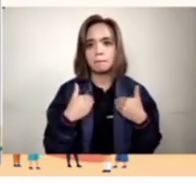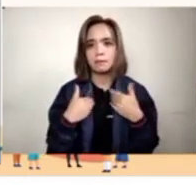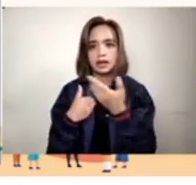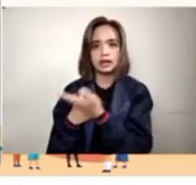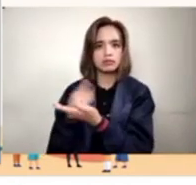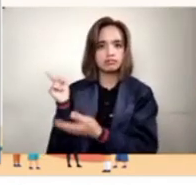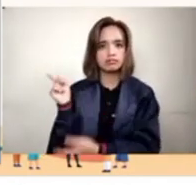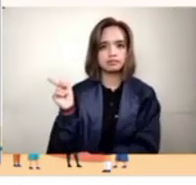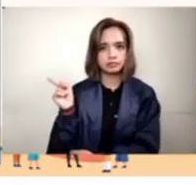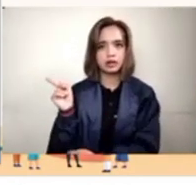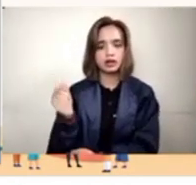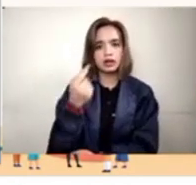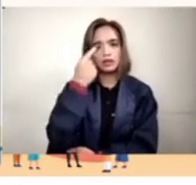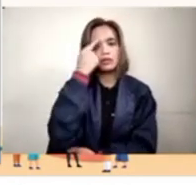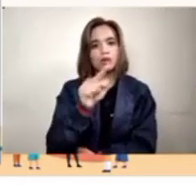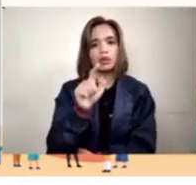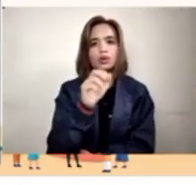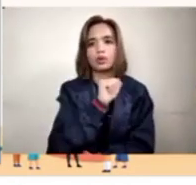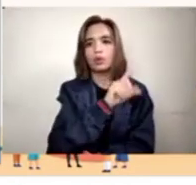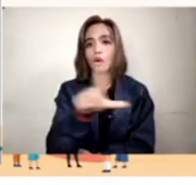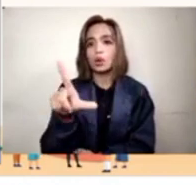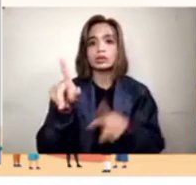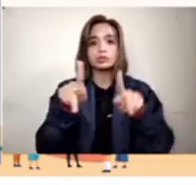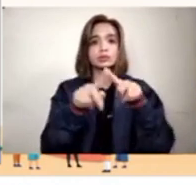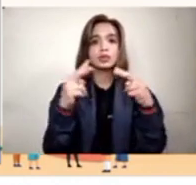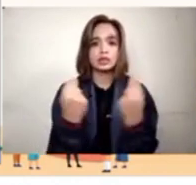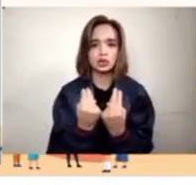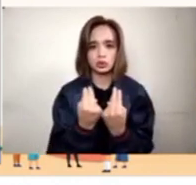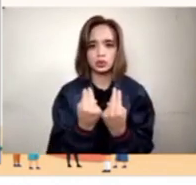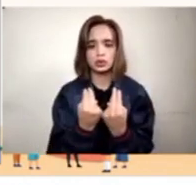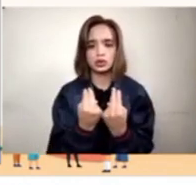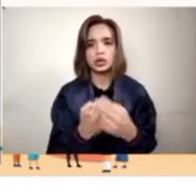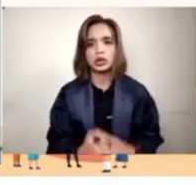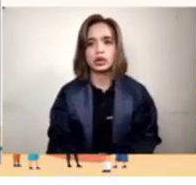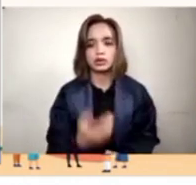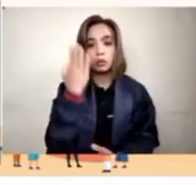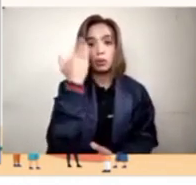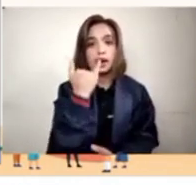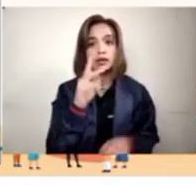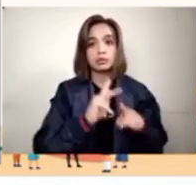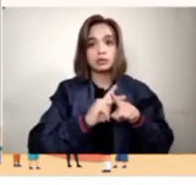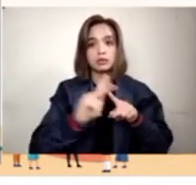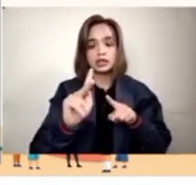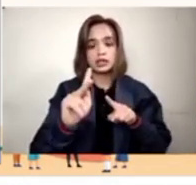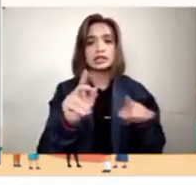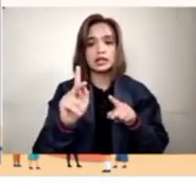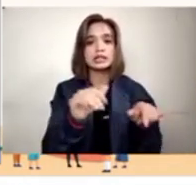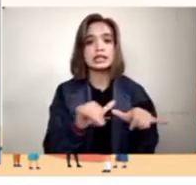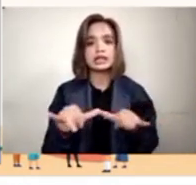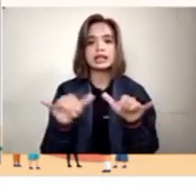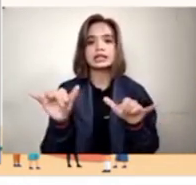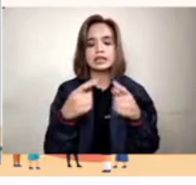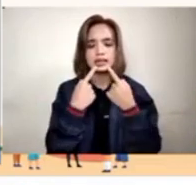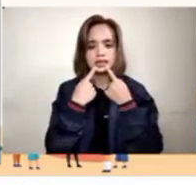As reflected, there is a set of qualification standards for every position to amplify that